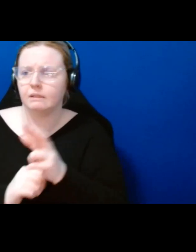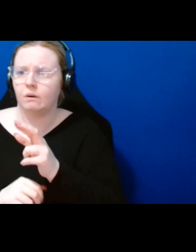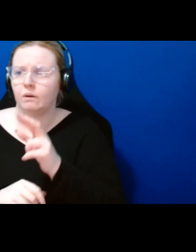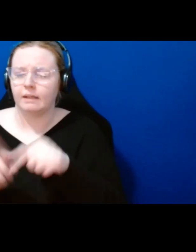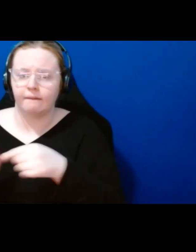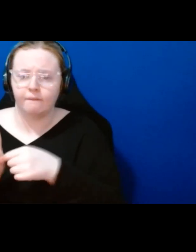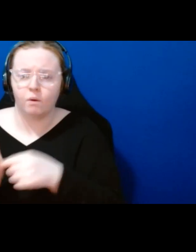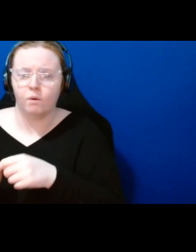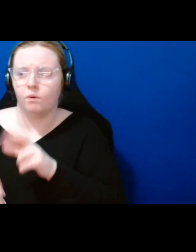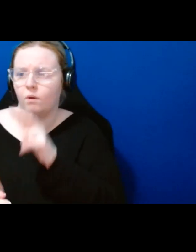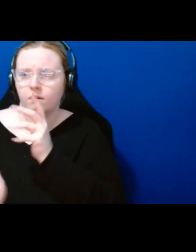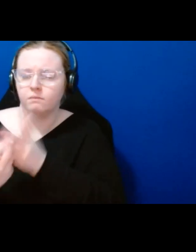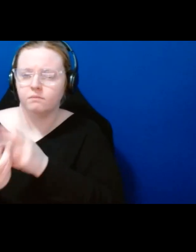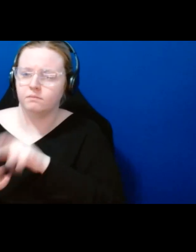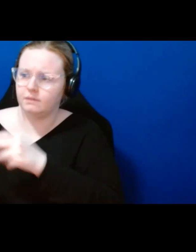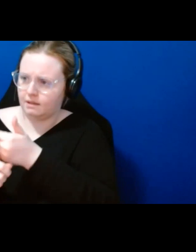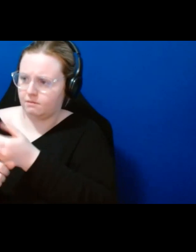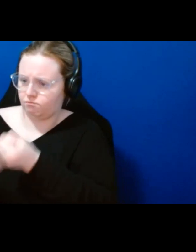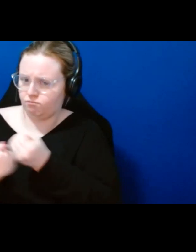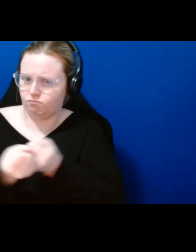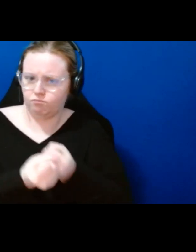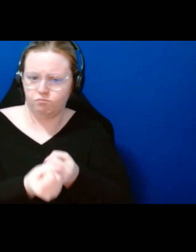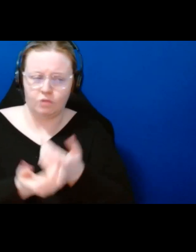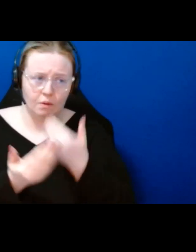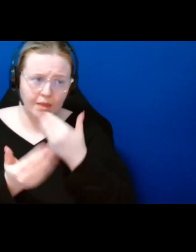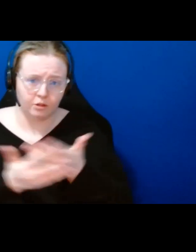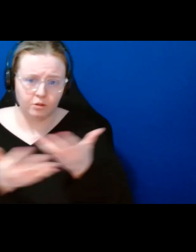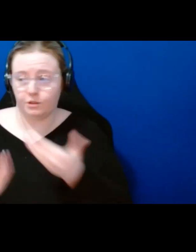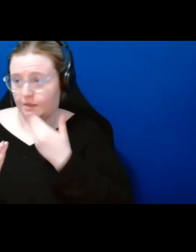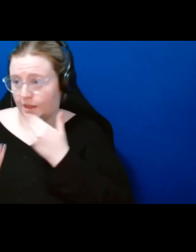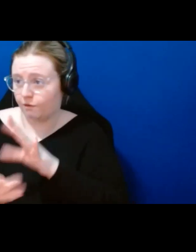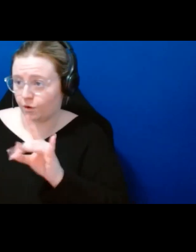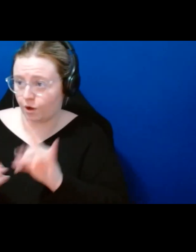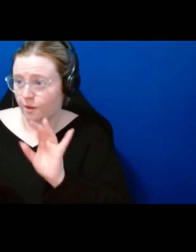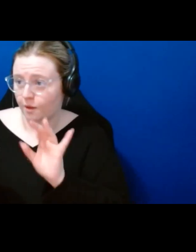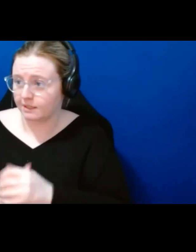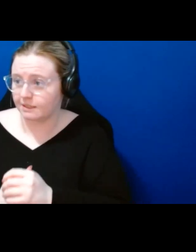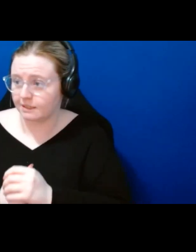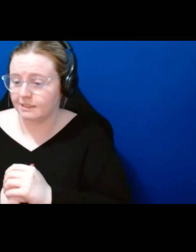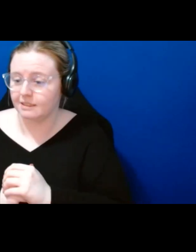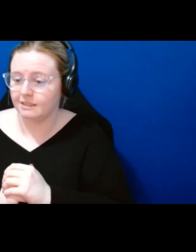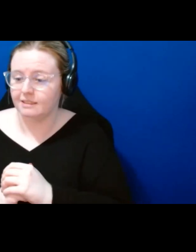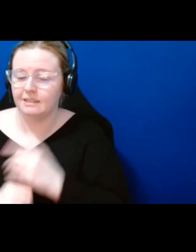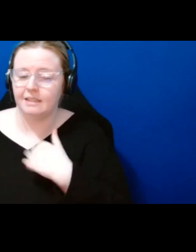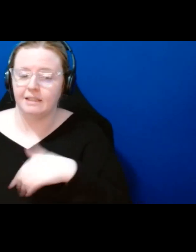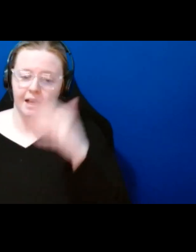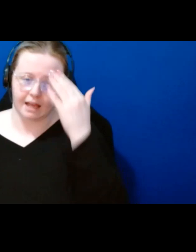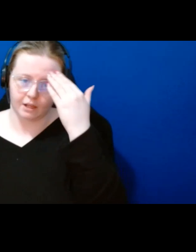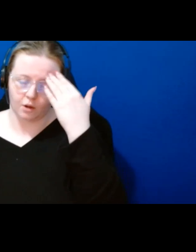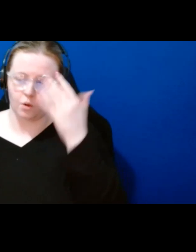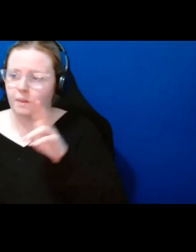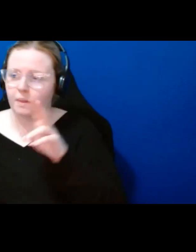go. Thank you so Thank much you. for your comment. And I know our panel